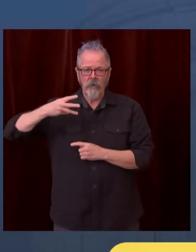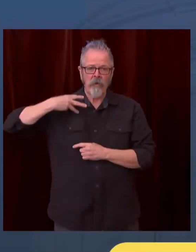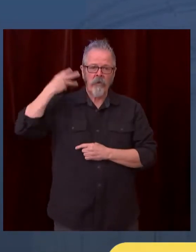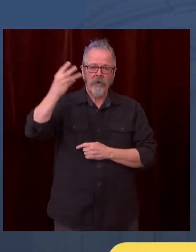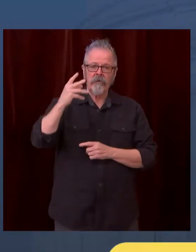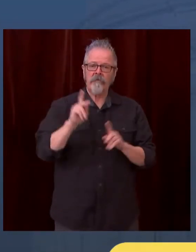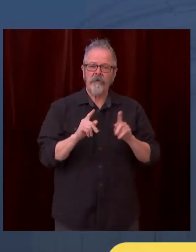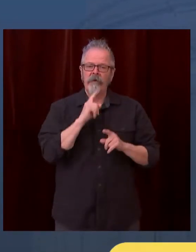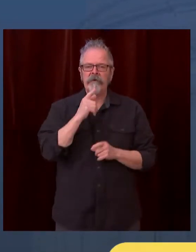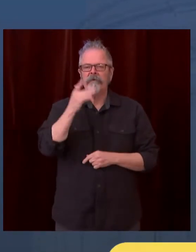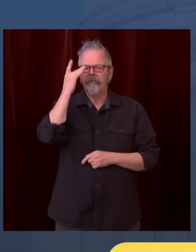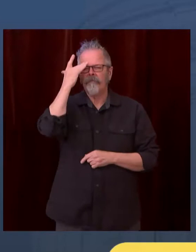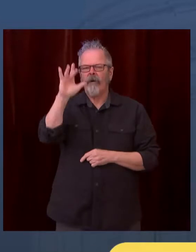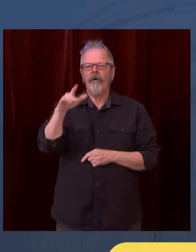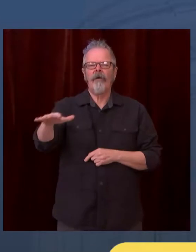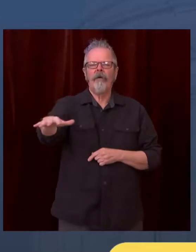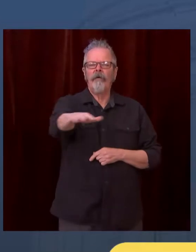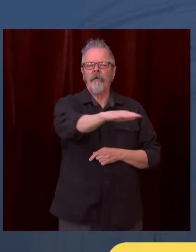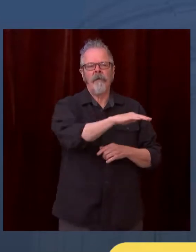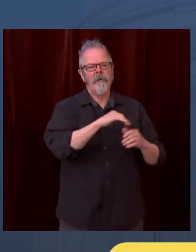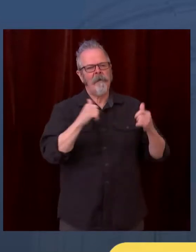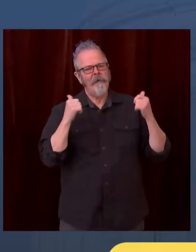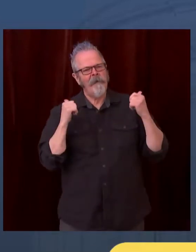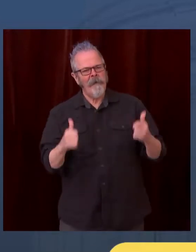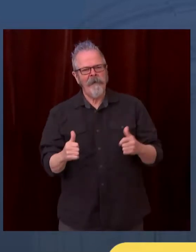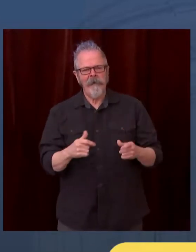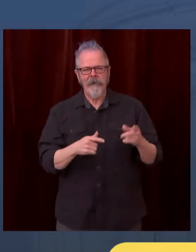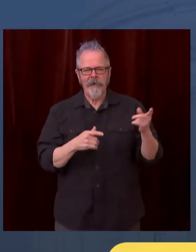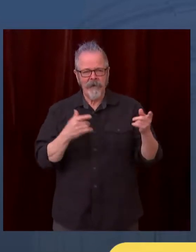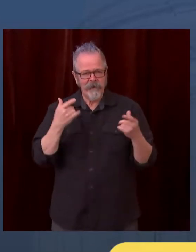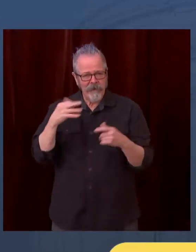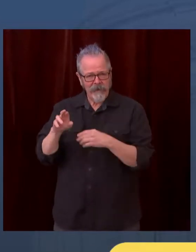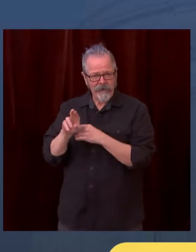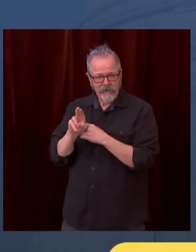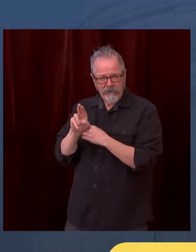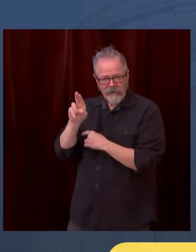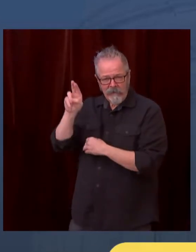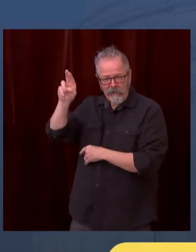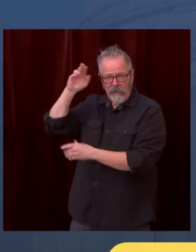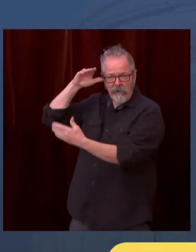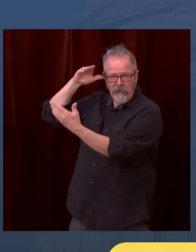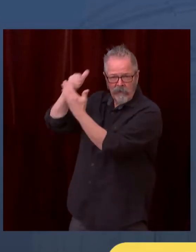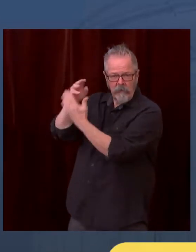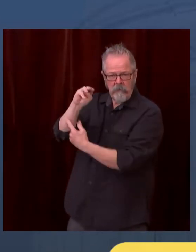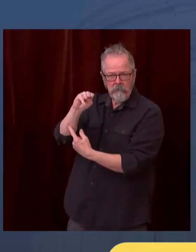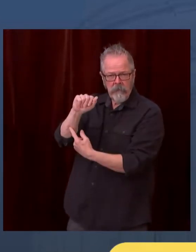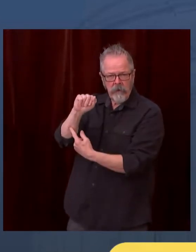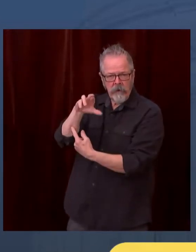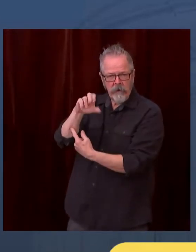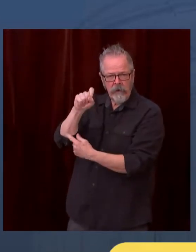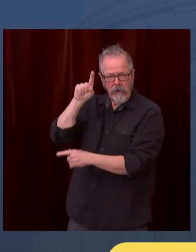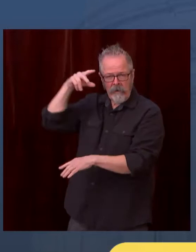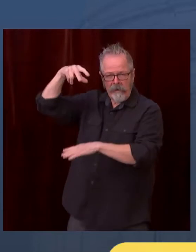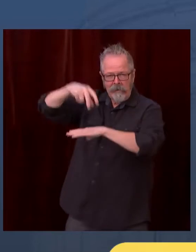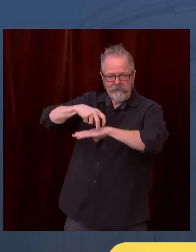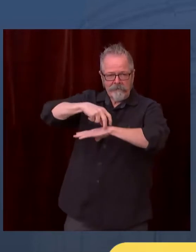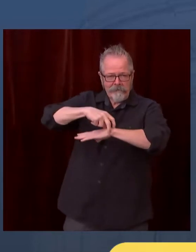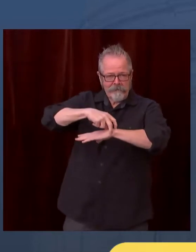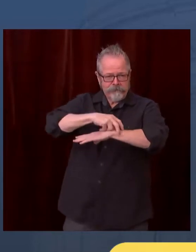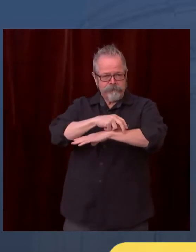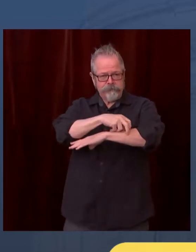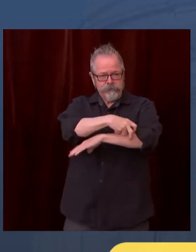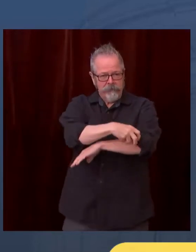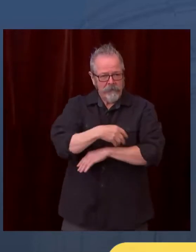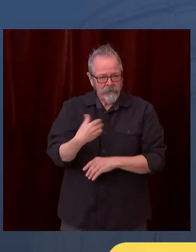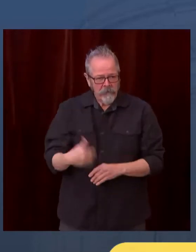Mars. This is yet another day recognizing the creative genius we have in the state of